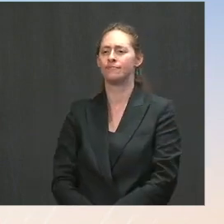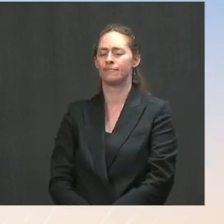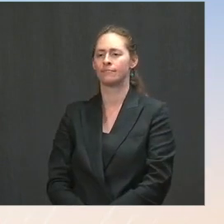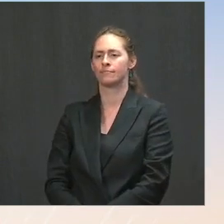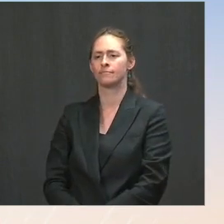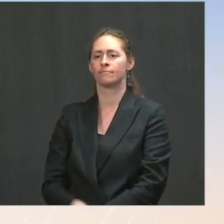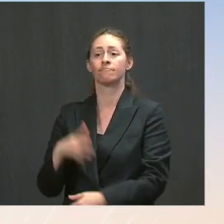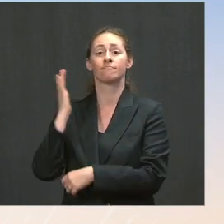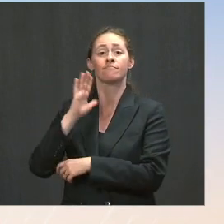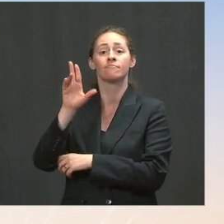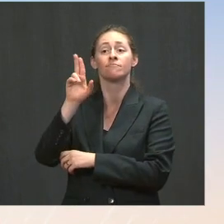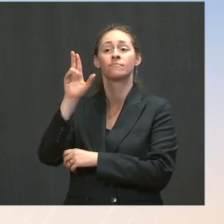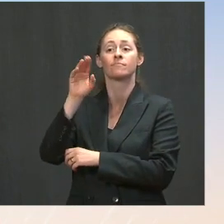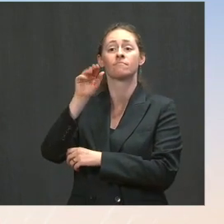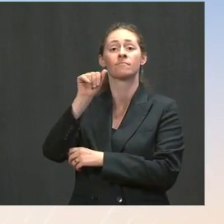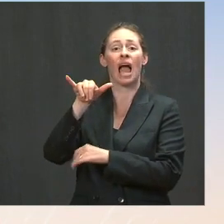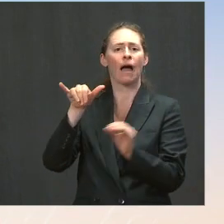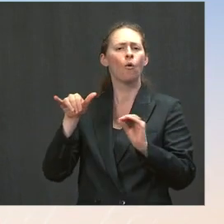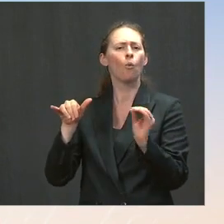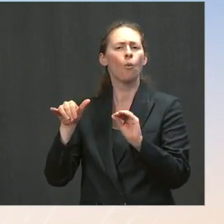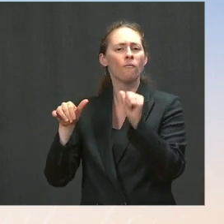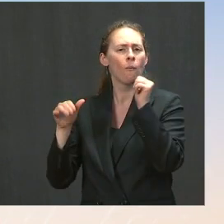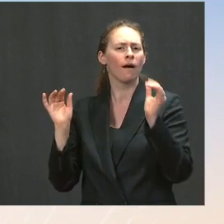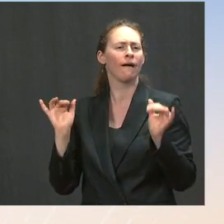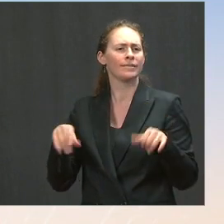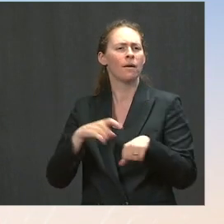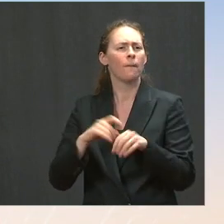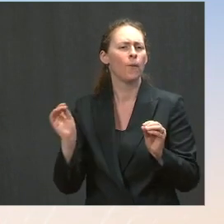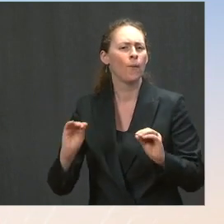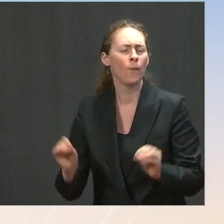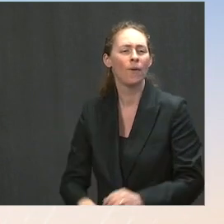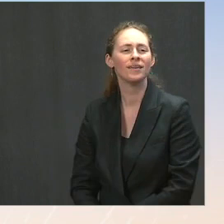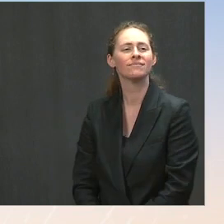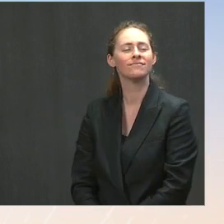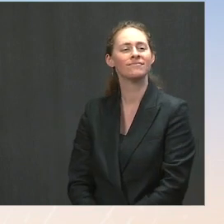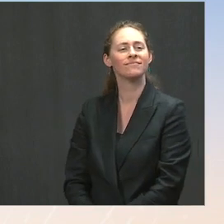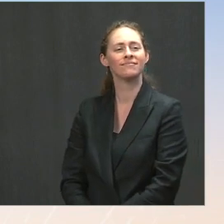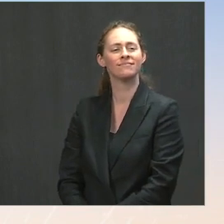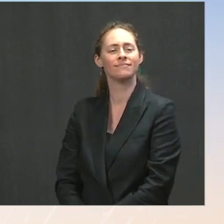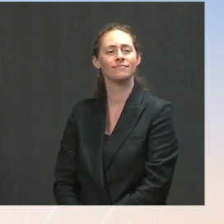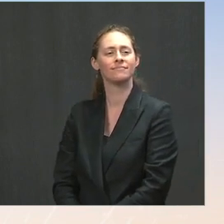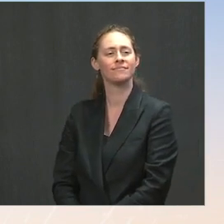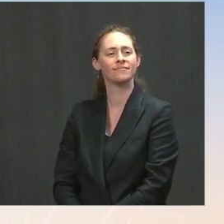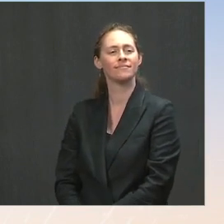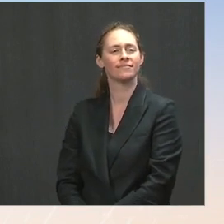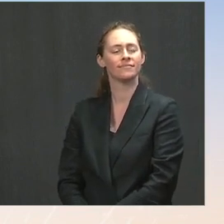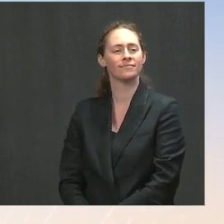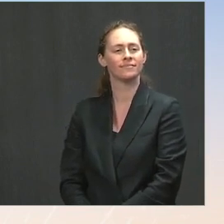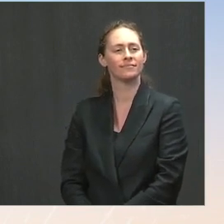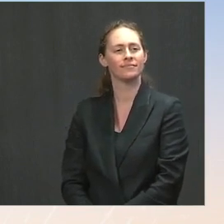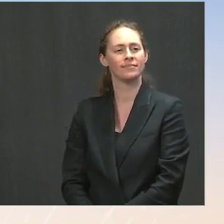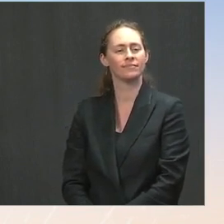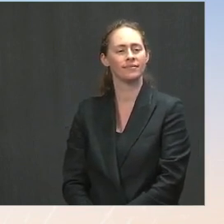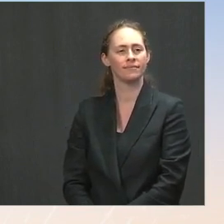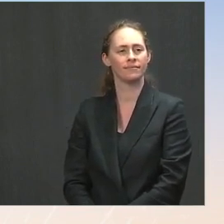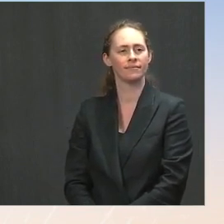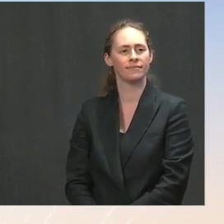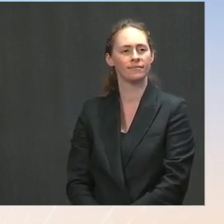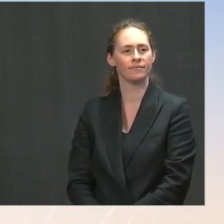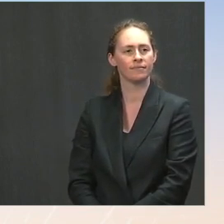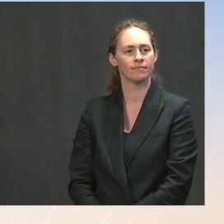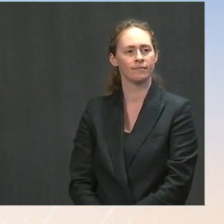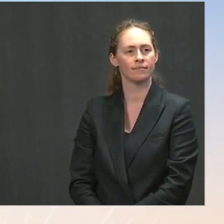last one would be, you guys have been saying this is a pandemic of the unvaccinated. If that is coming from the CDC, is the